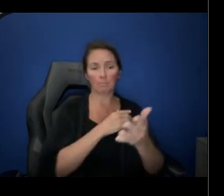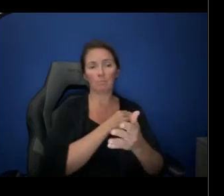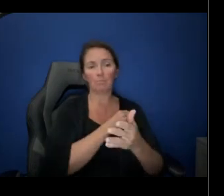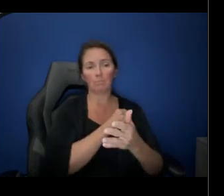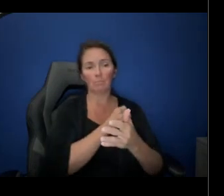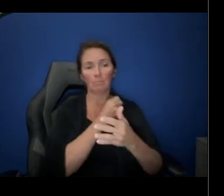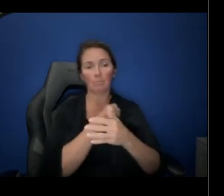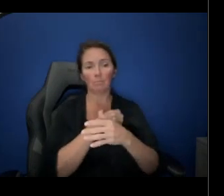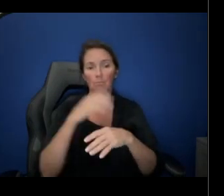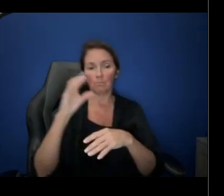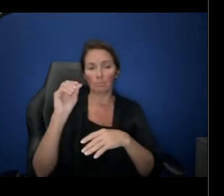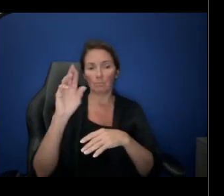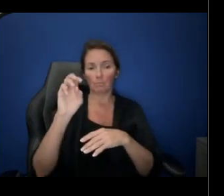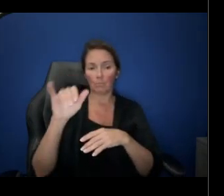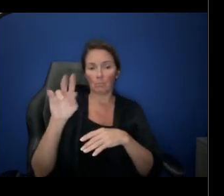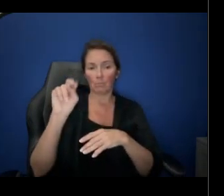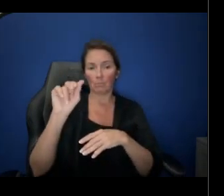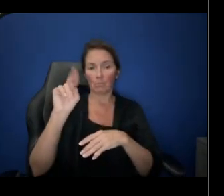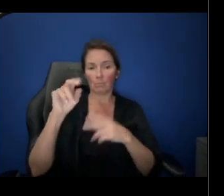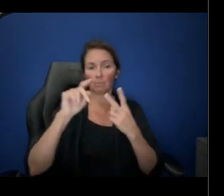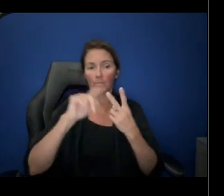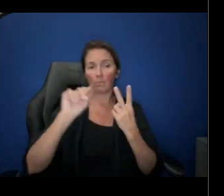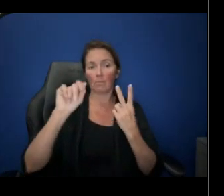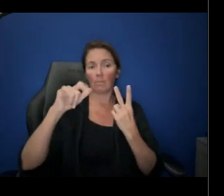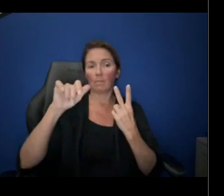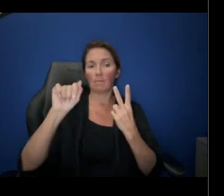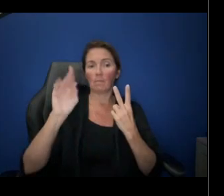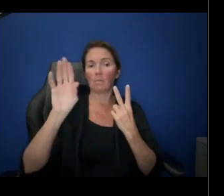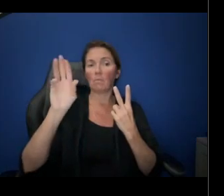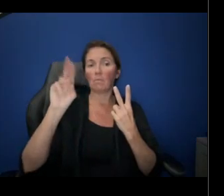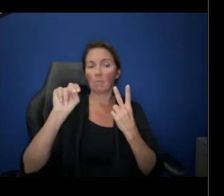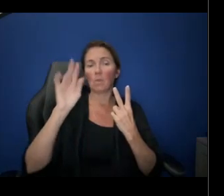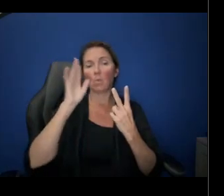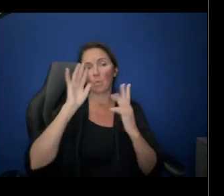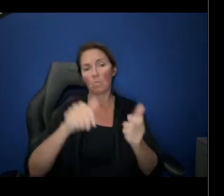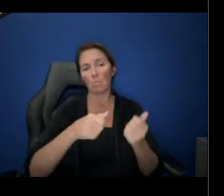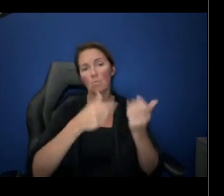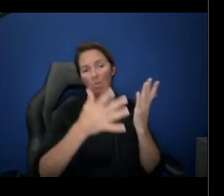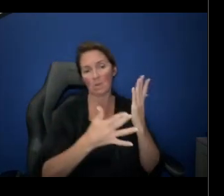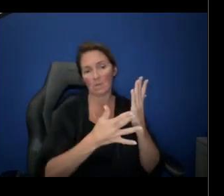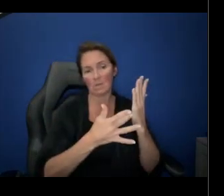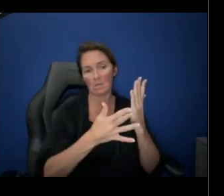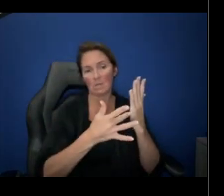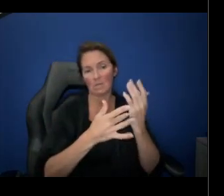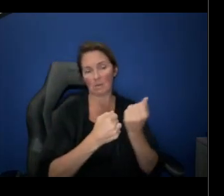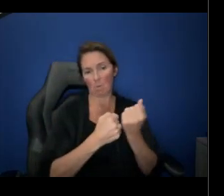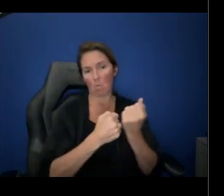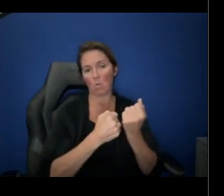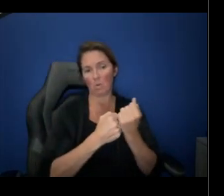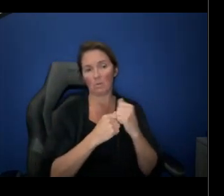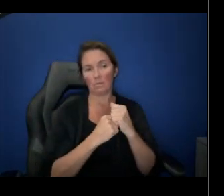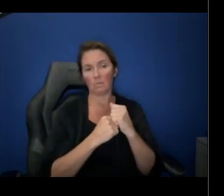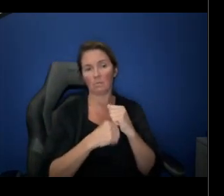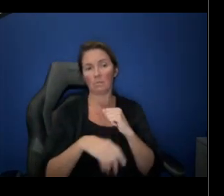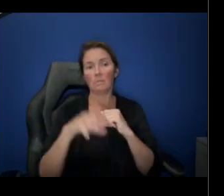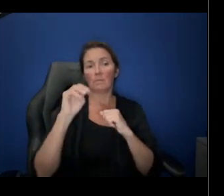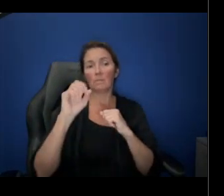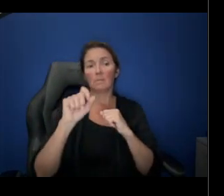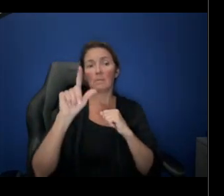Ms. Corey Nolan and Ms. Alexia Brown will provide technical support today. Ms.